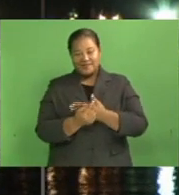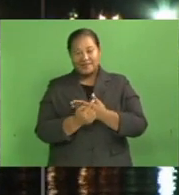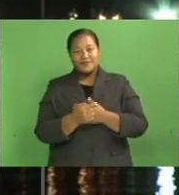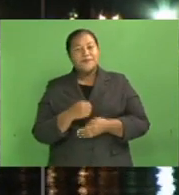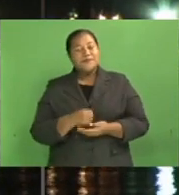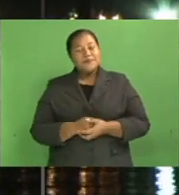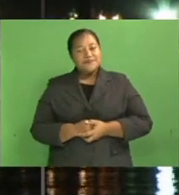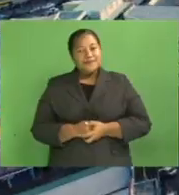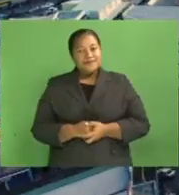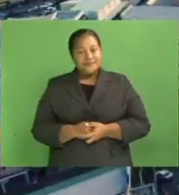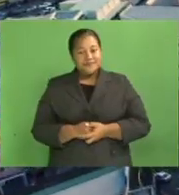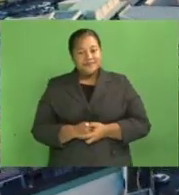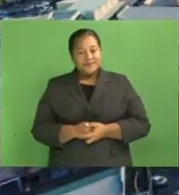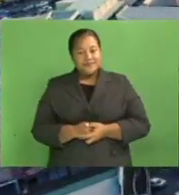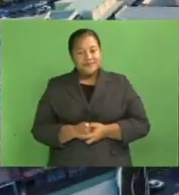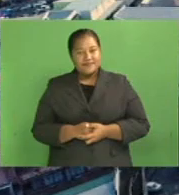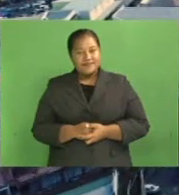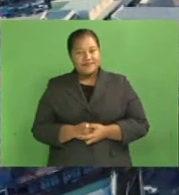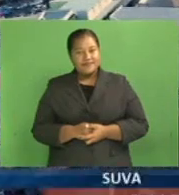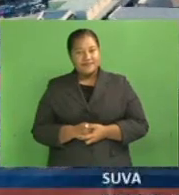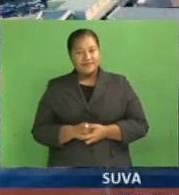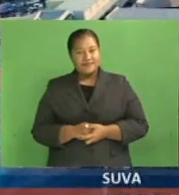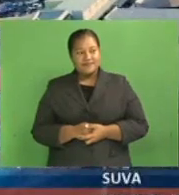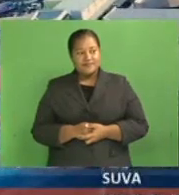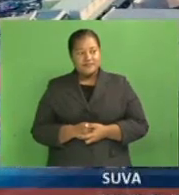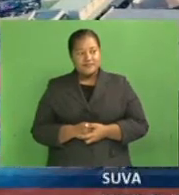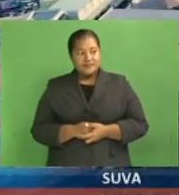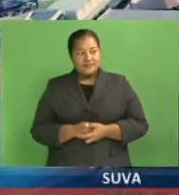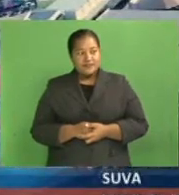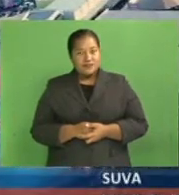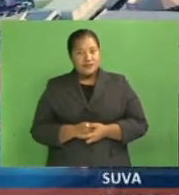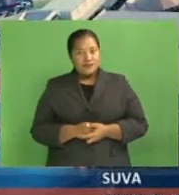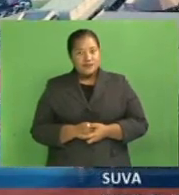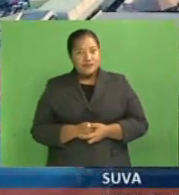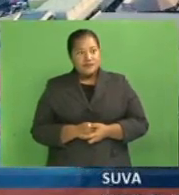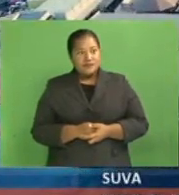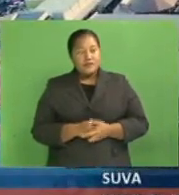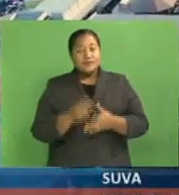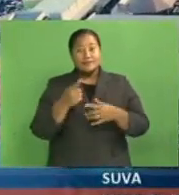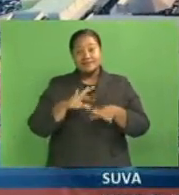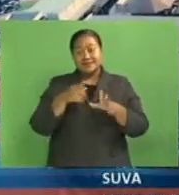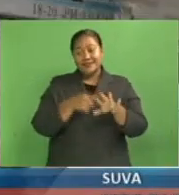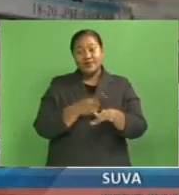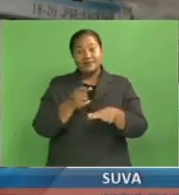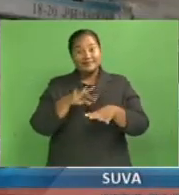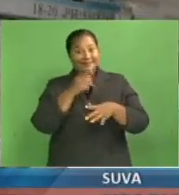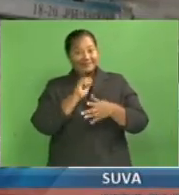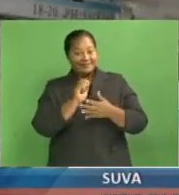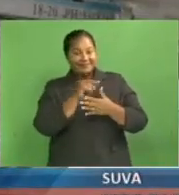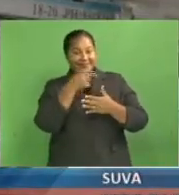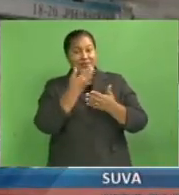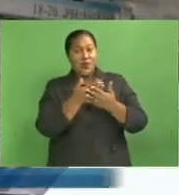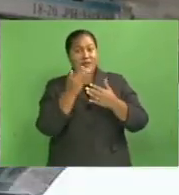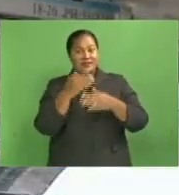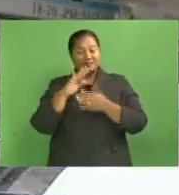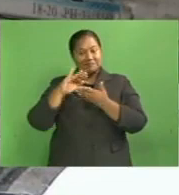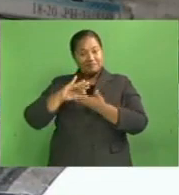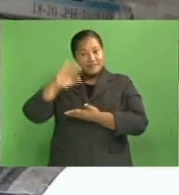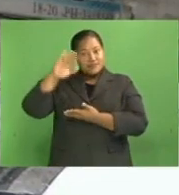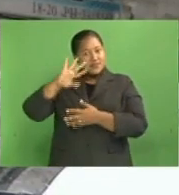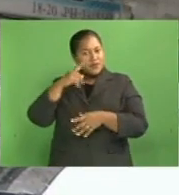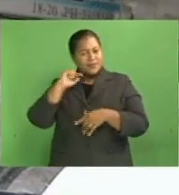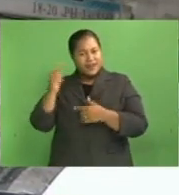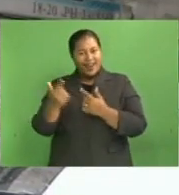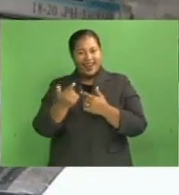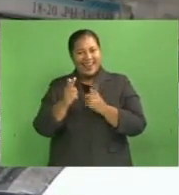Tandulala reports. The economic downturn means government revenue is slow, and so the writing is on the wall. There will be less to